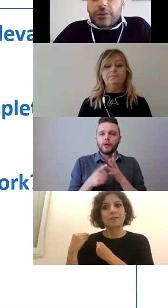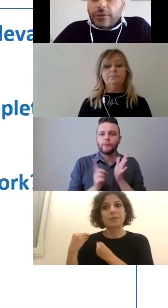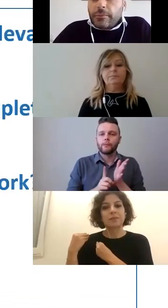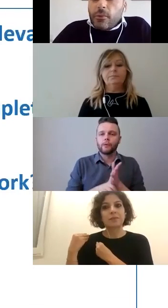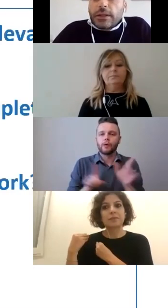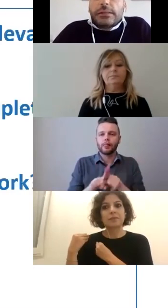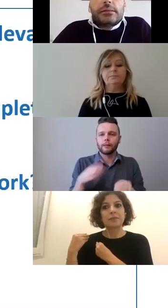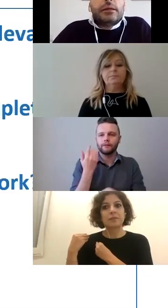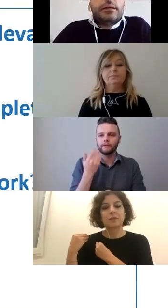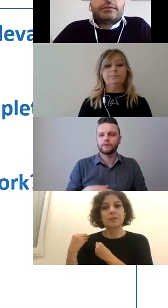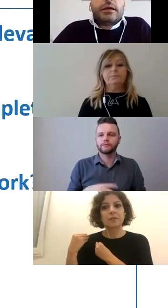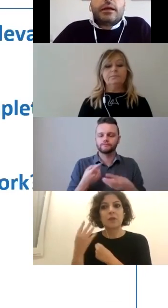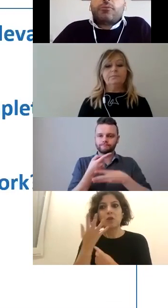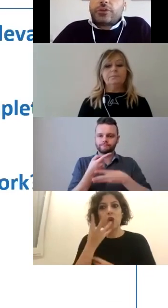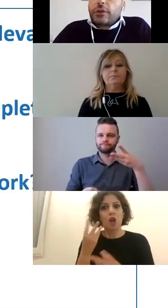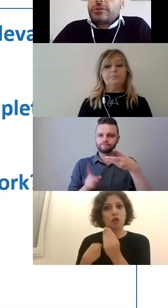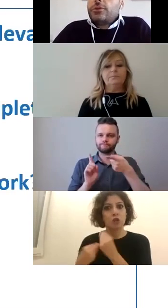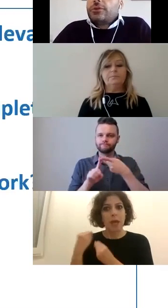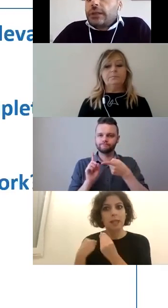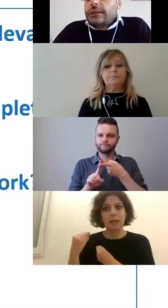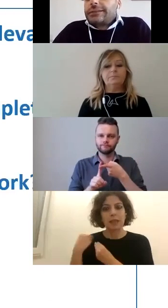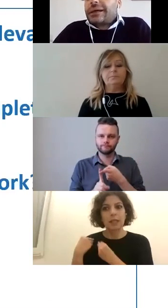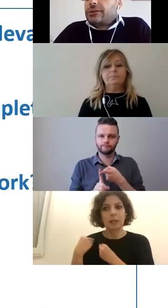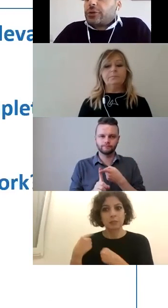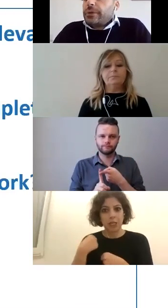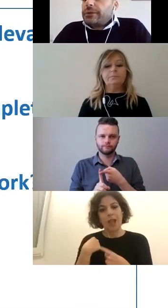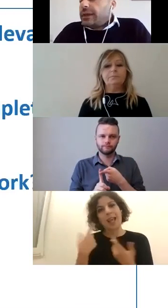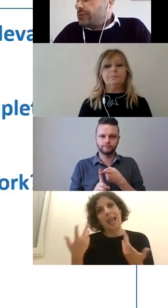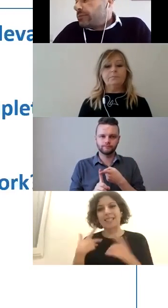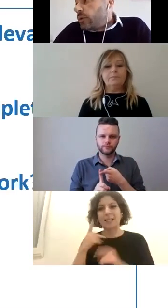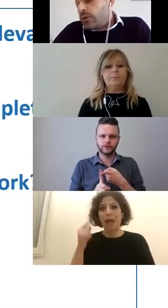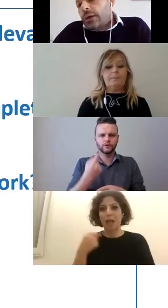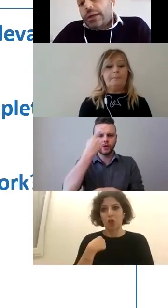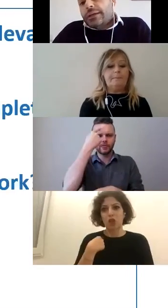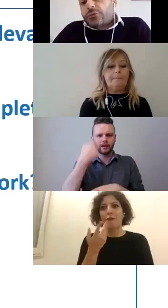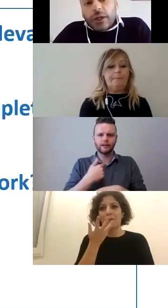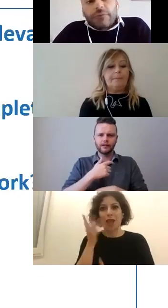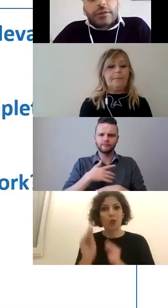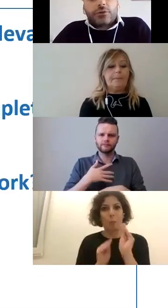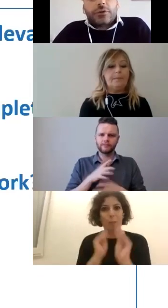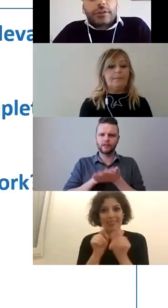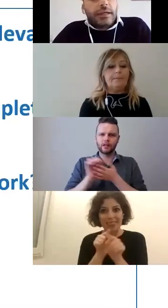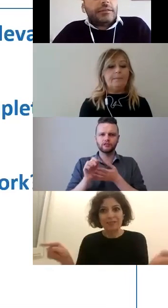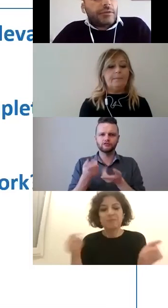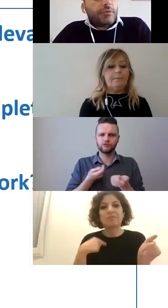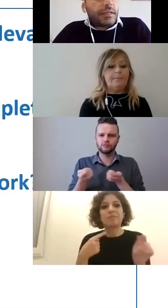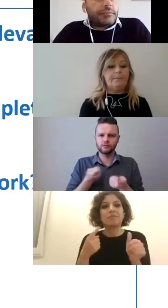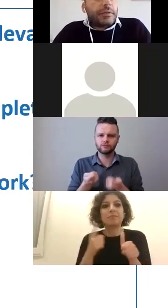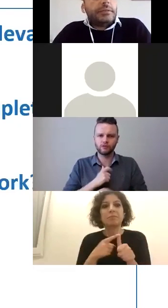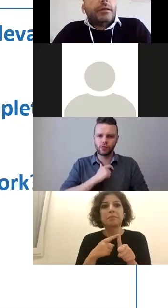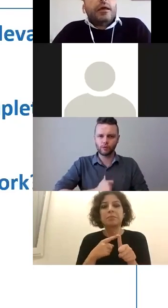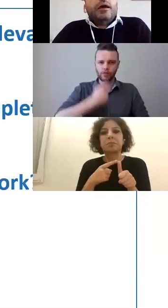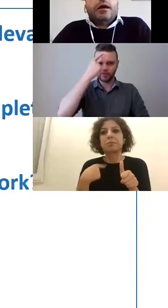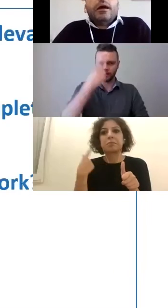The question number 1 is, in which terms do you think that the cultural mediator role is relevant during the individual